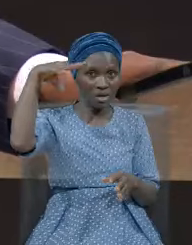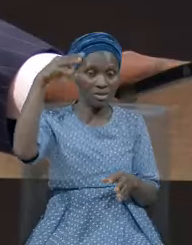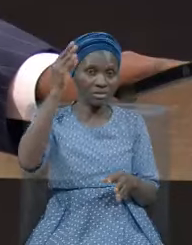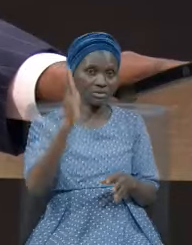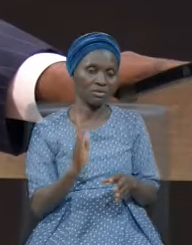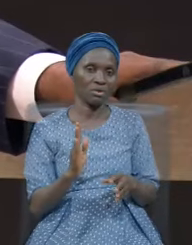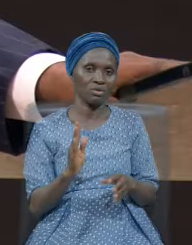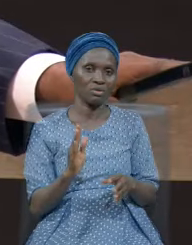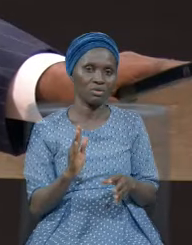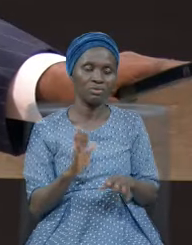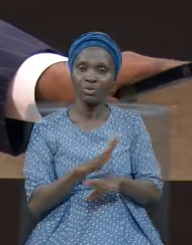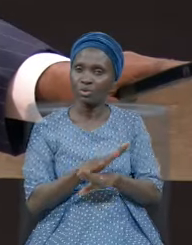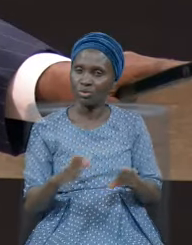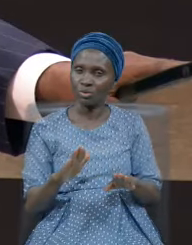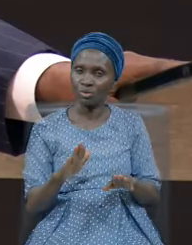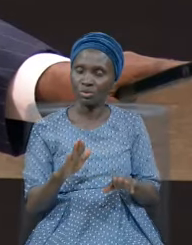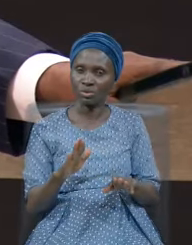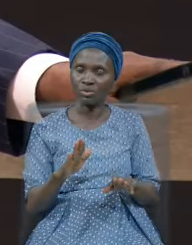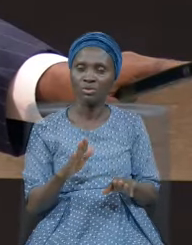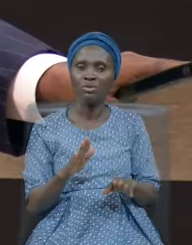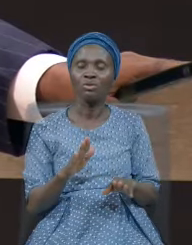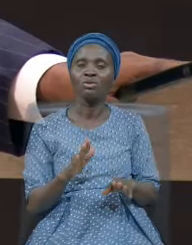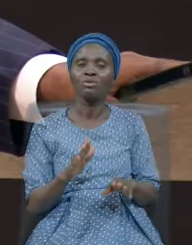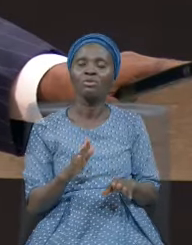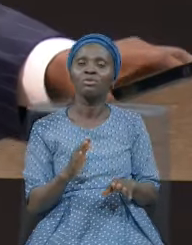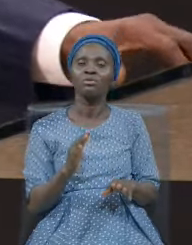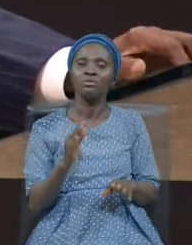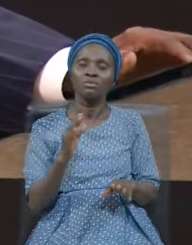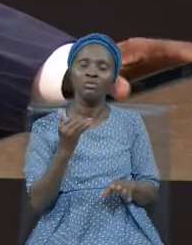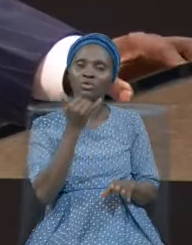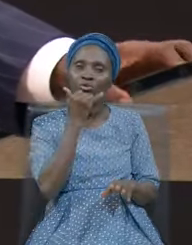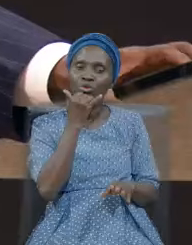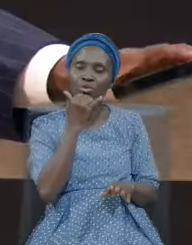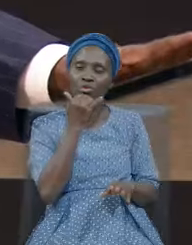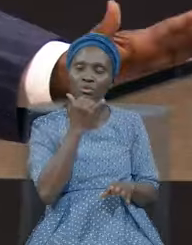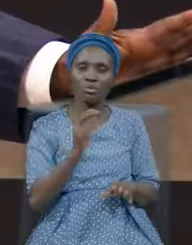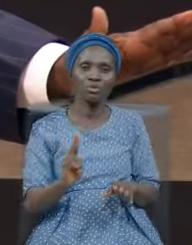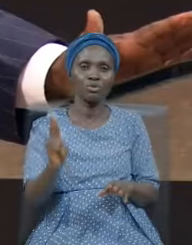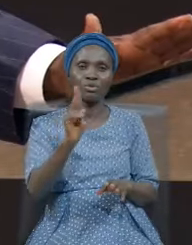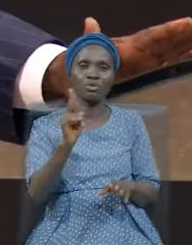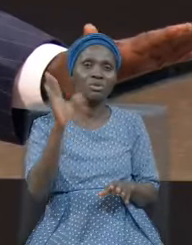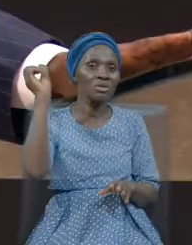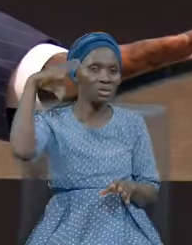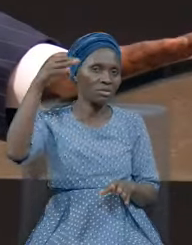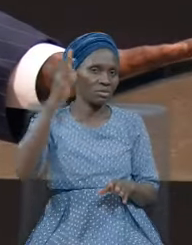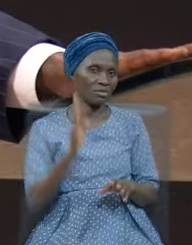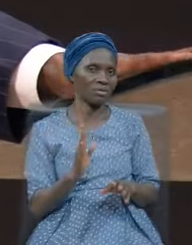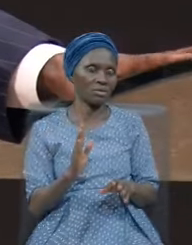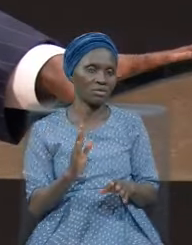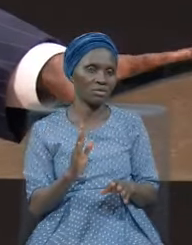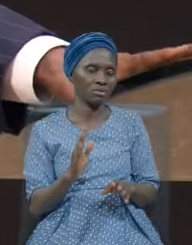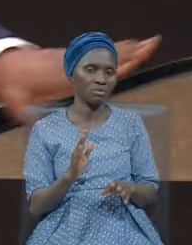life. Don't misuse the grace of God. You need to